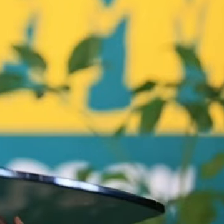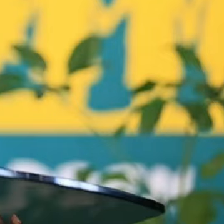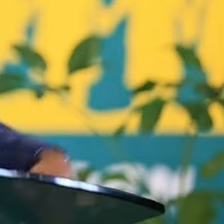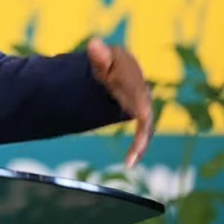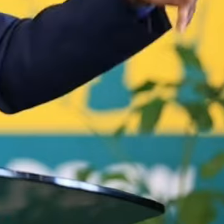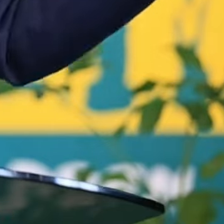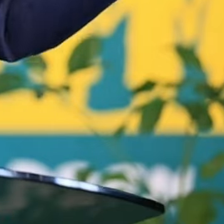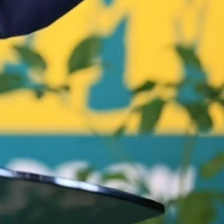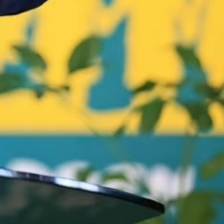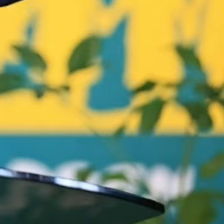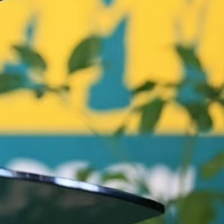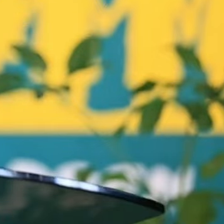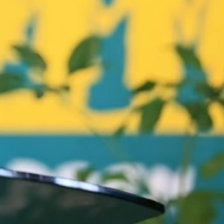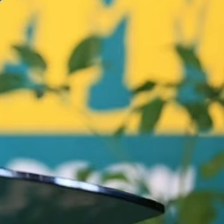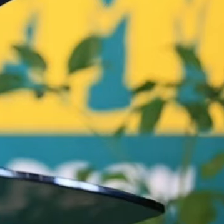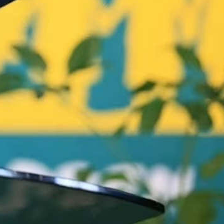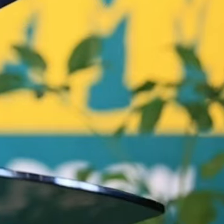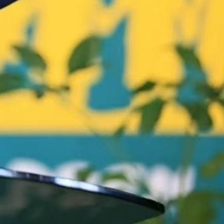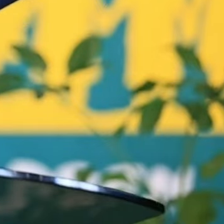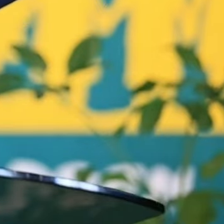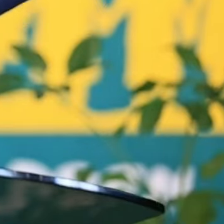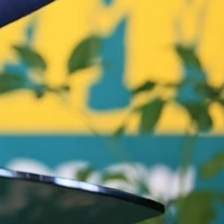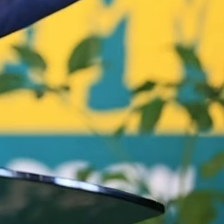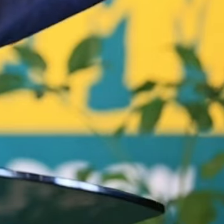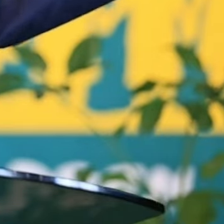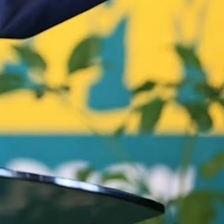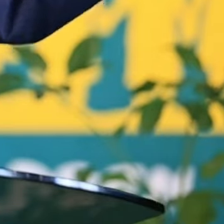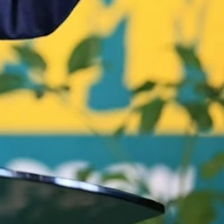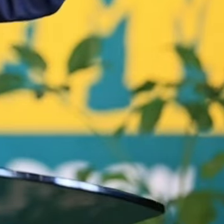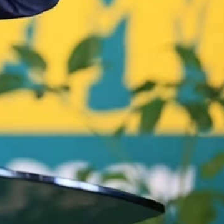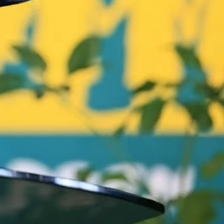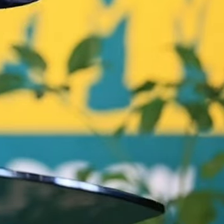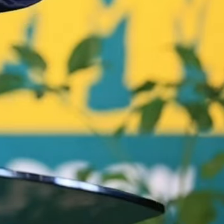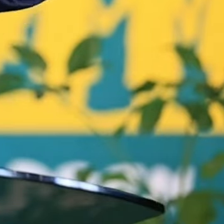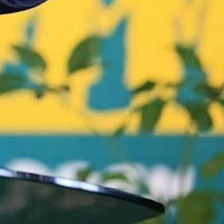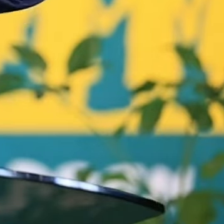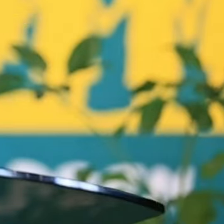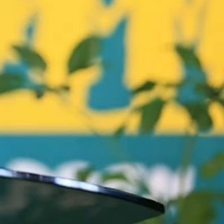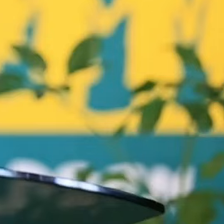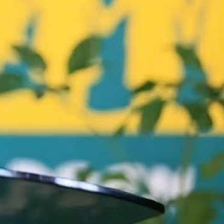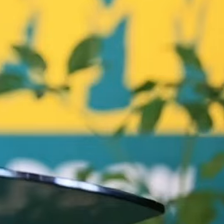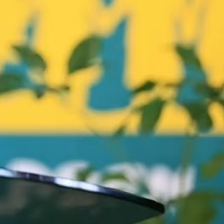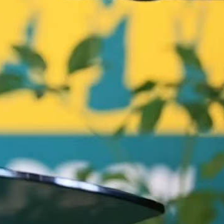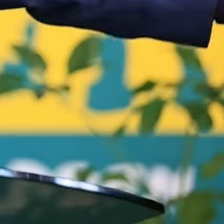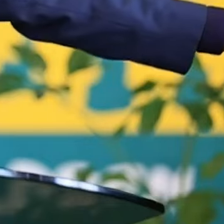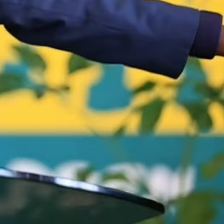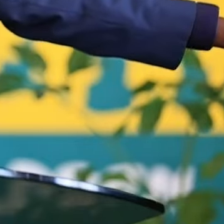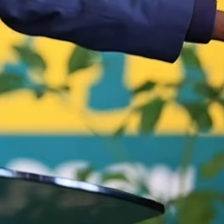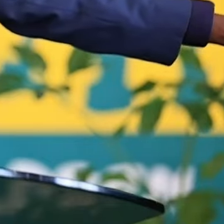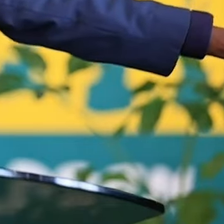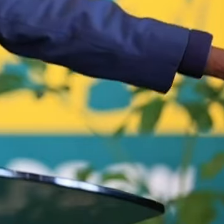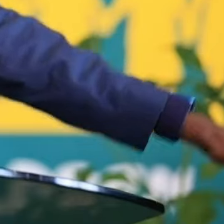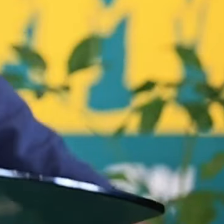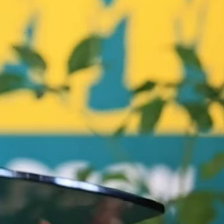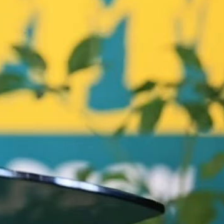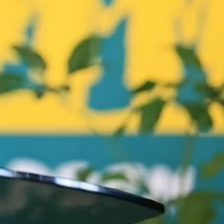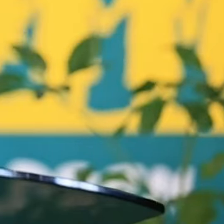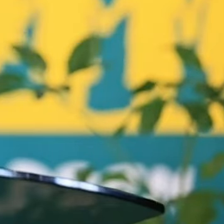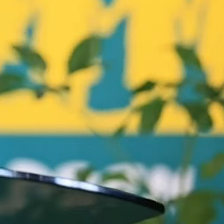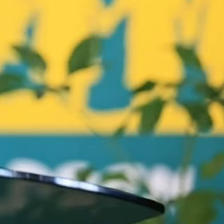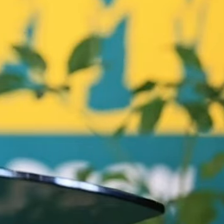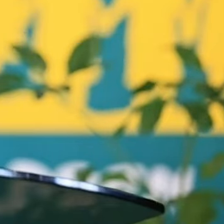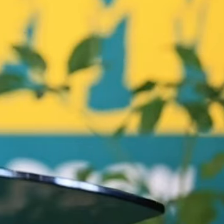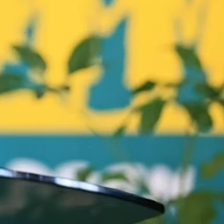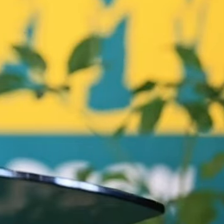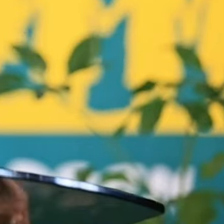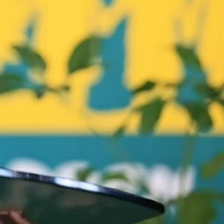listen. And one day he was standing and he was walking. And he was saying, isn't this my power that did all this? And